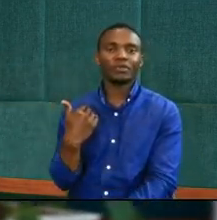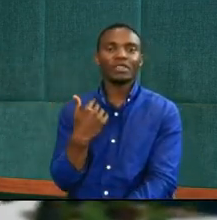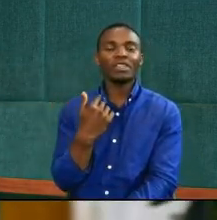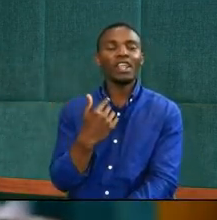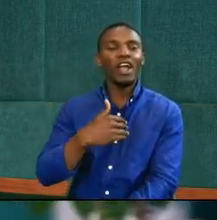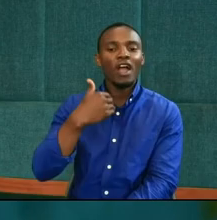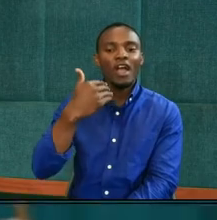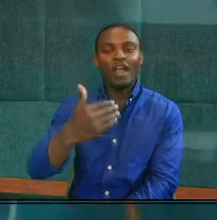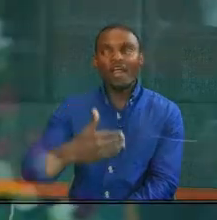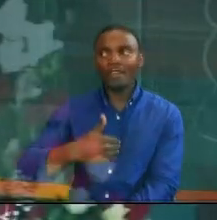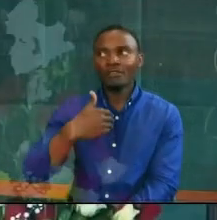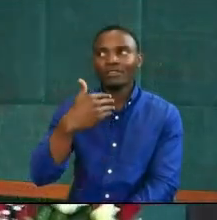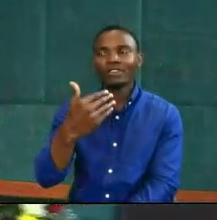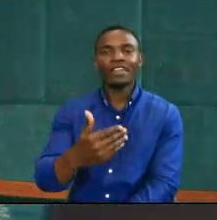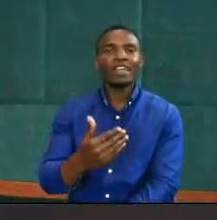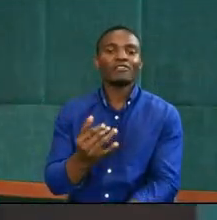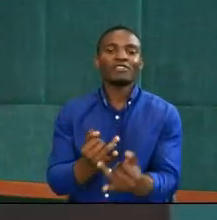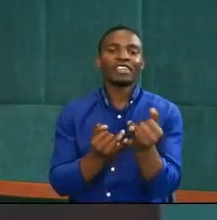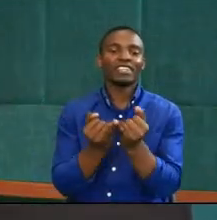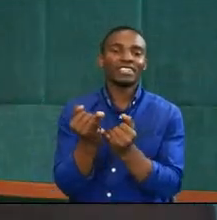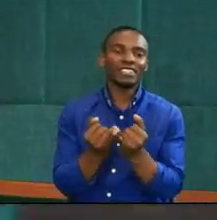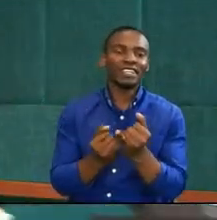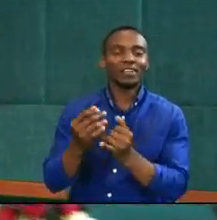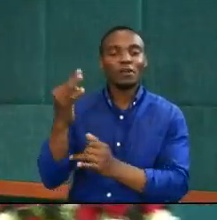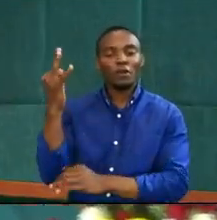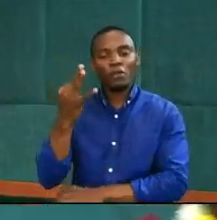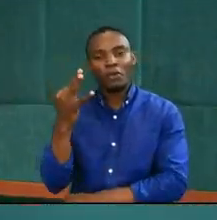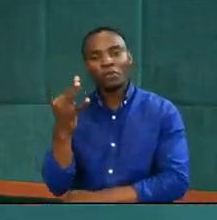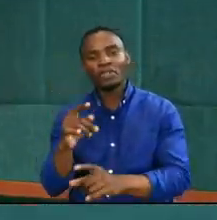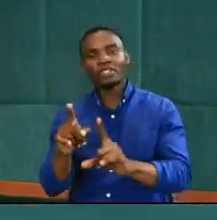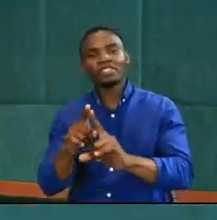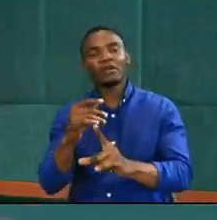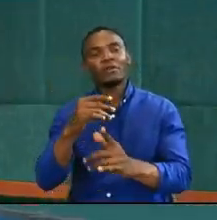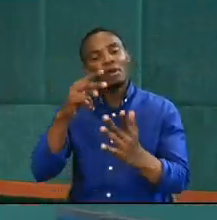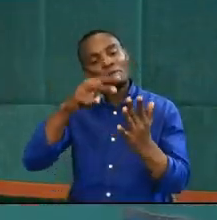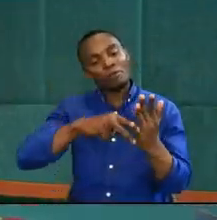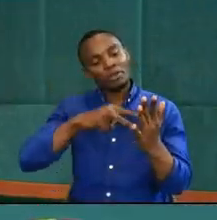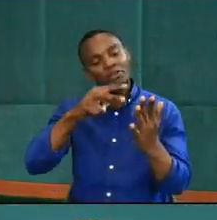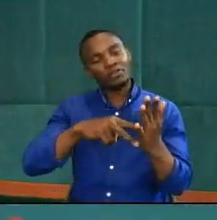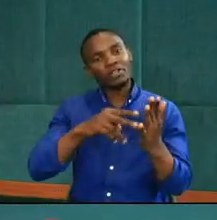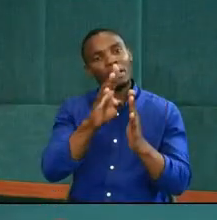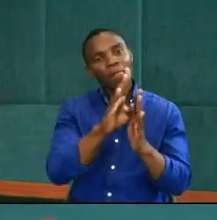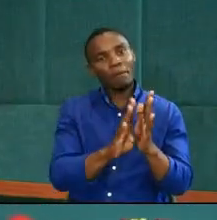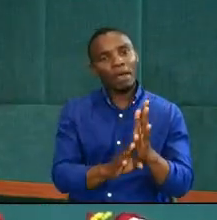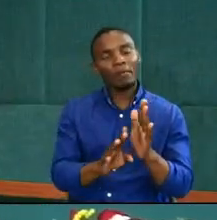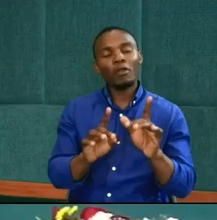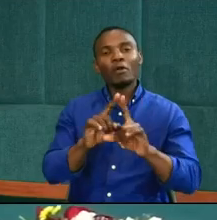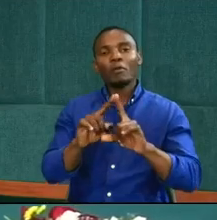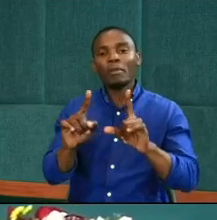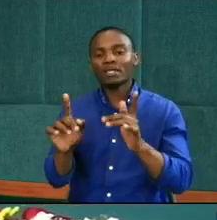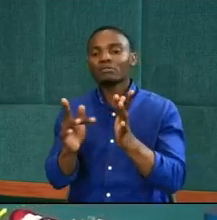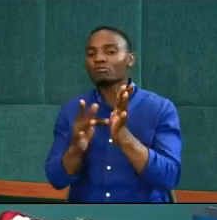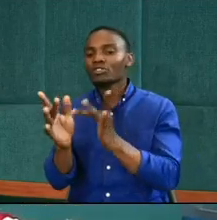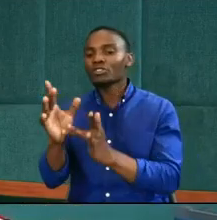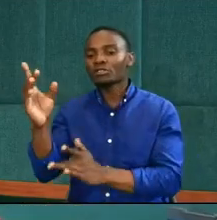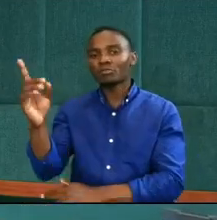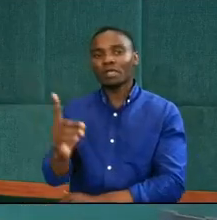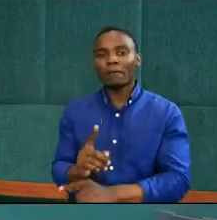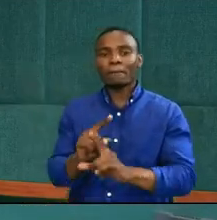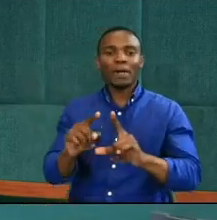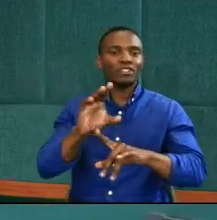Every Sabbath morning, they preach and they have the scripture, and yet God came and the church did not know.